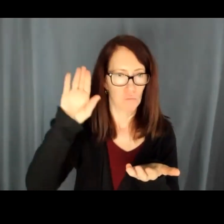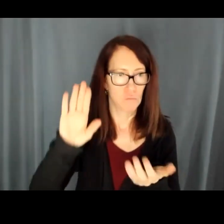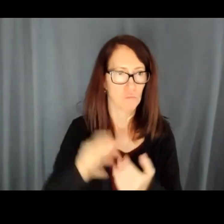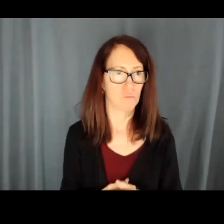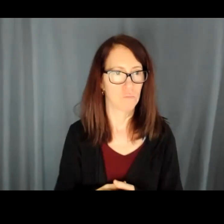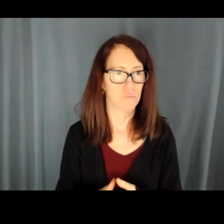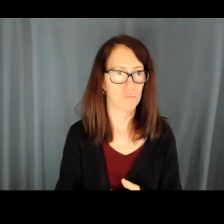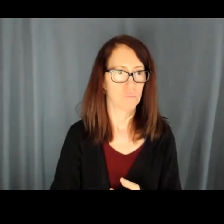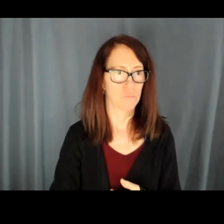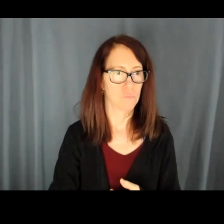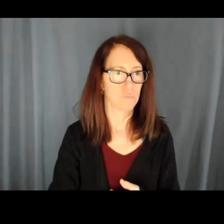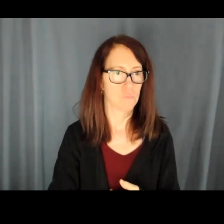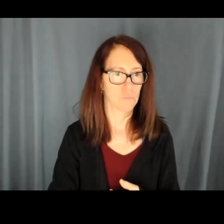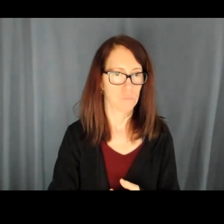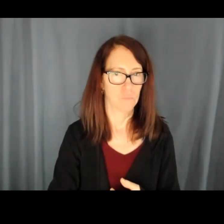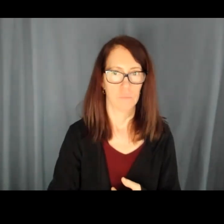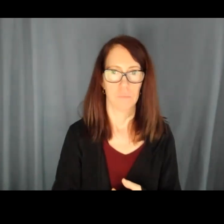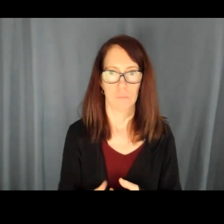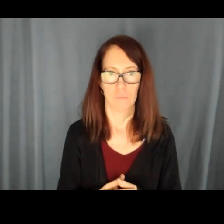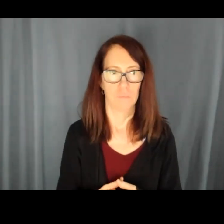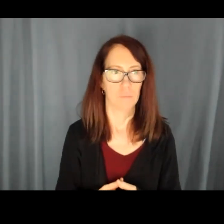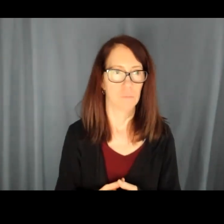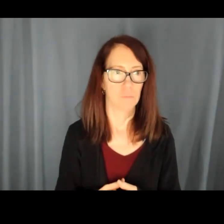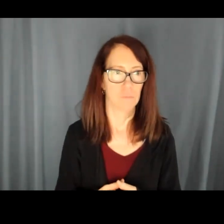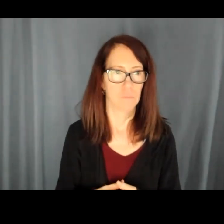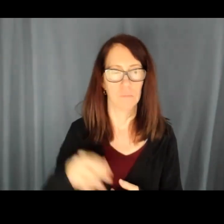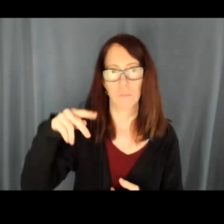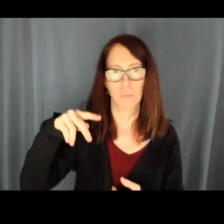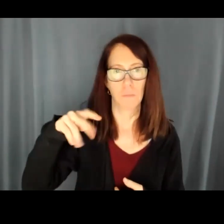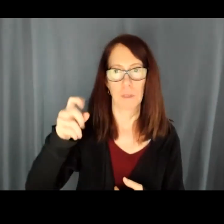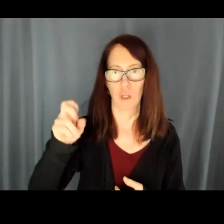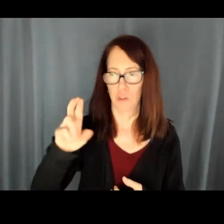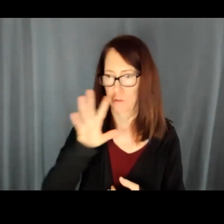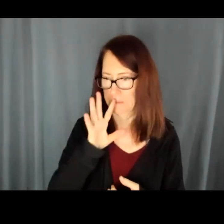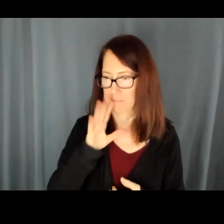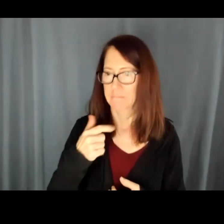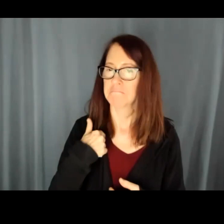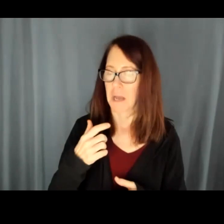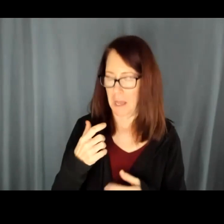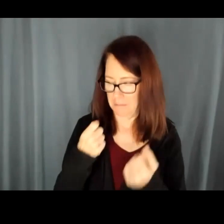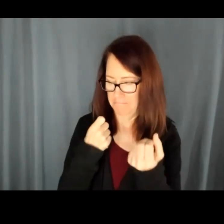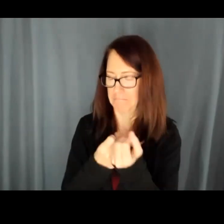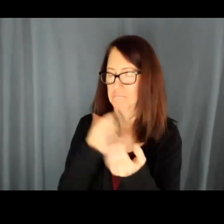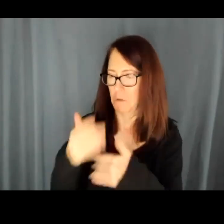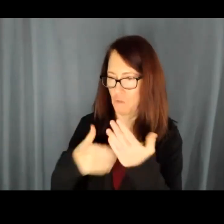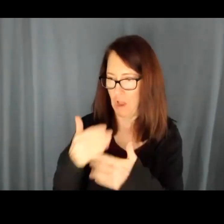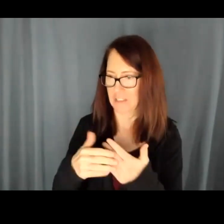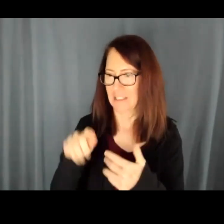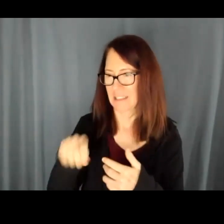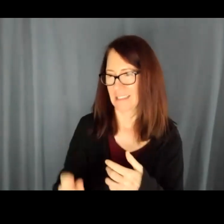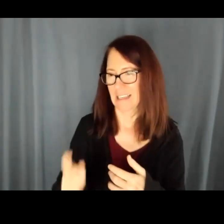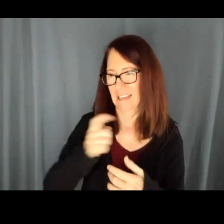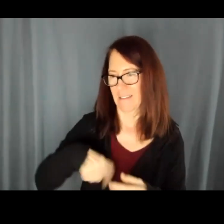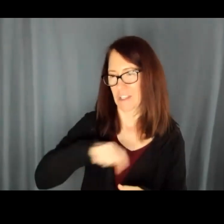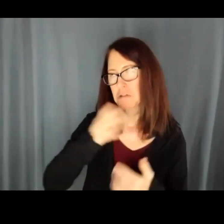Rishi, so again, also I'm supportive of the approach generally. This gives us, just over 3.5 weeks to